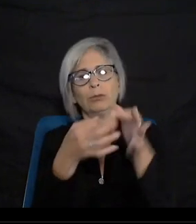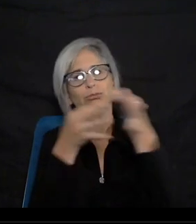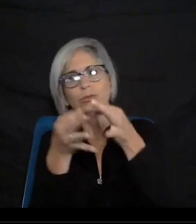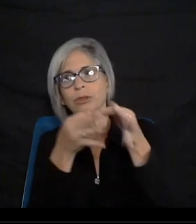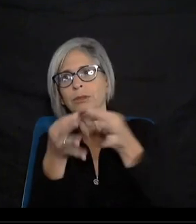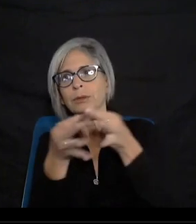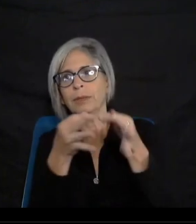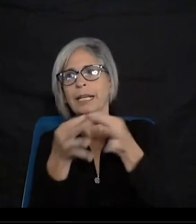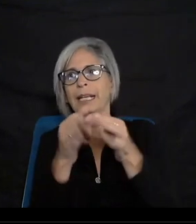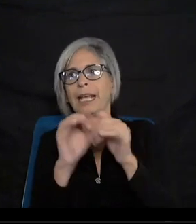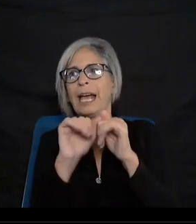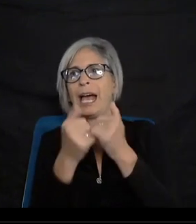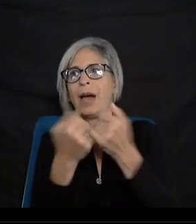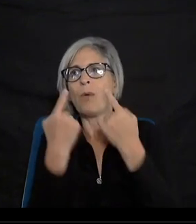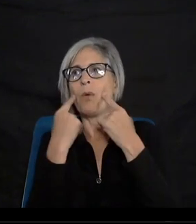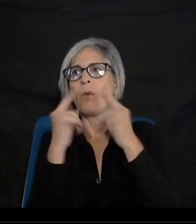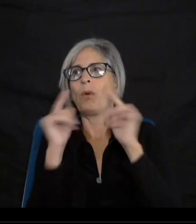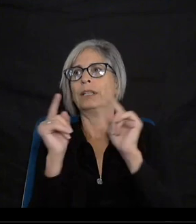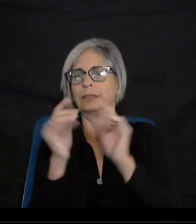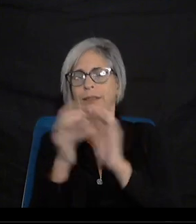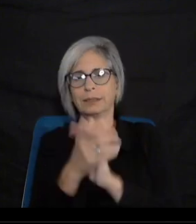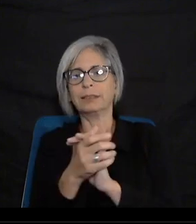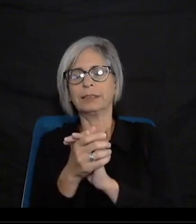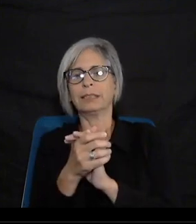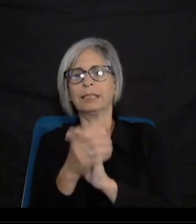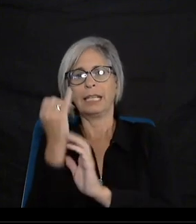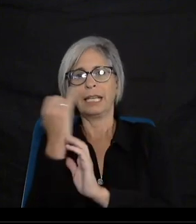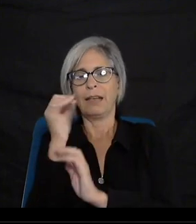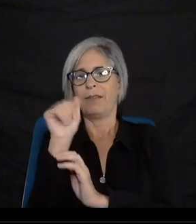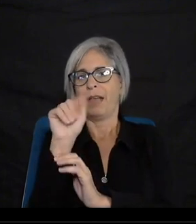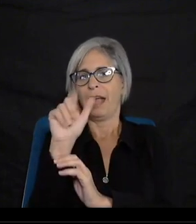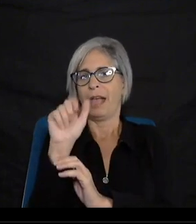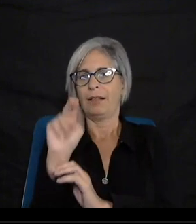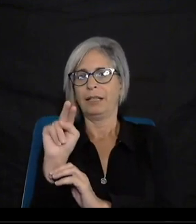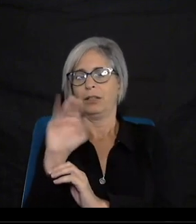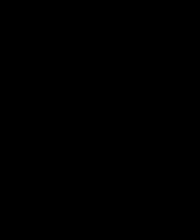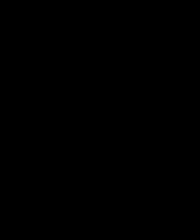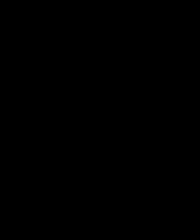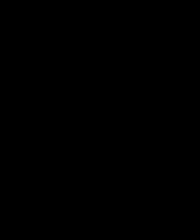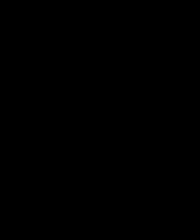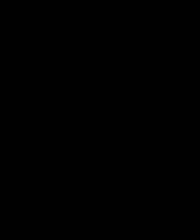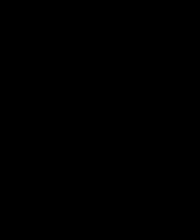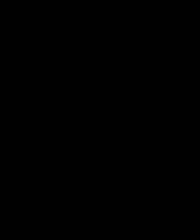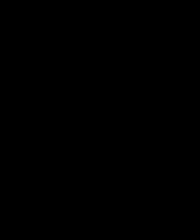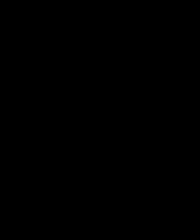tutorial of how it works. If Alan or John can play that video for us.